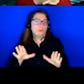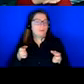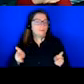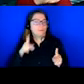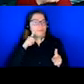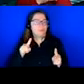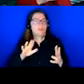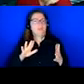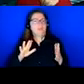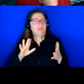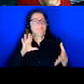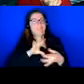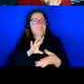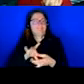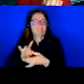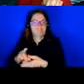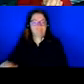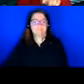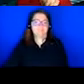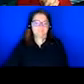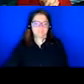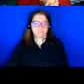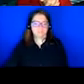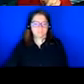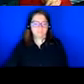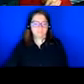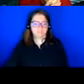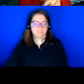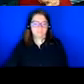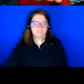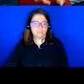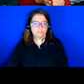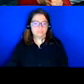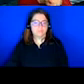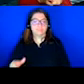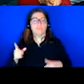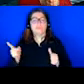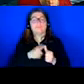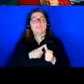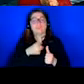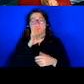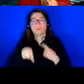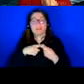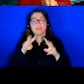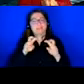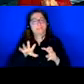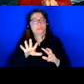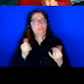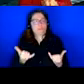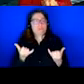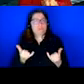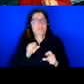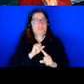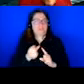that as well. So so the first one, we're going to talk about assessing your current situation, because I always think it's good to think about it when